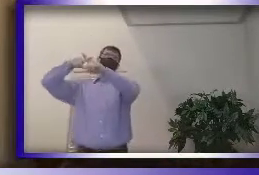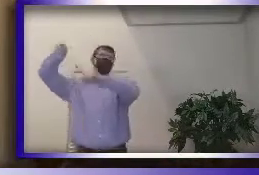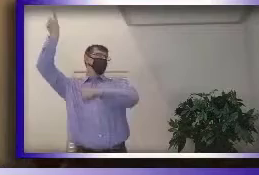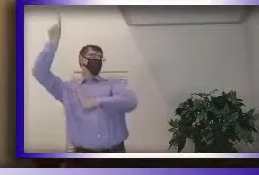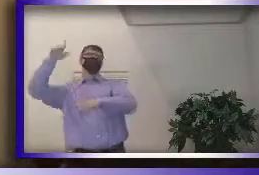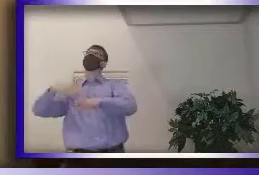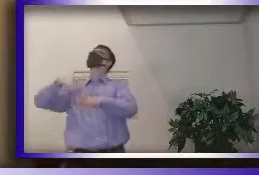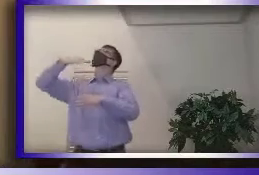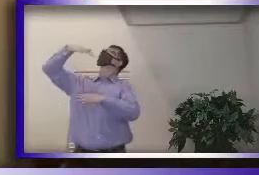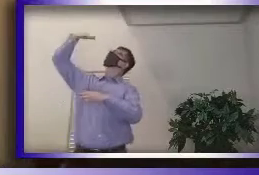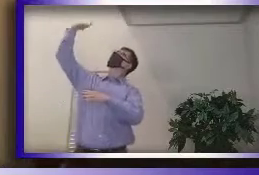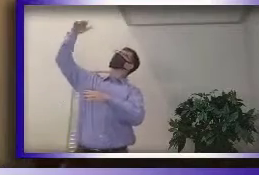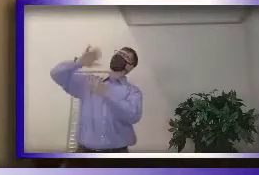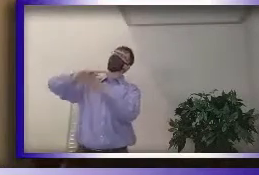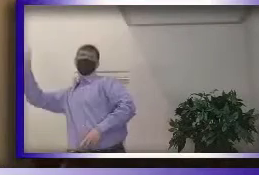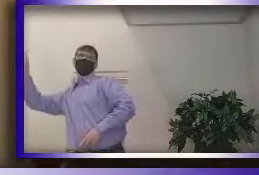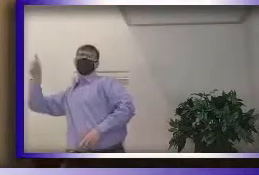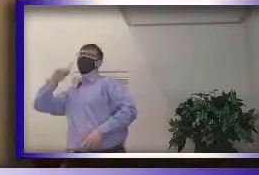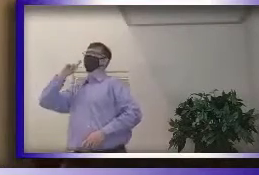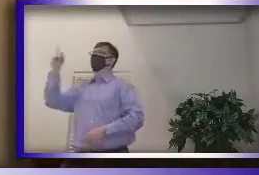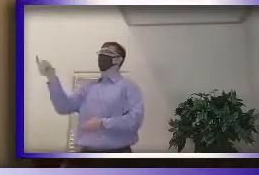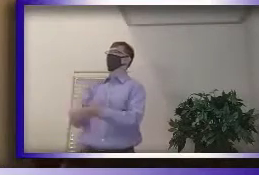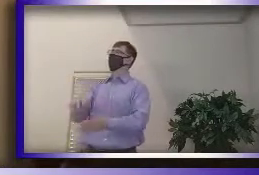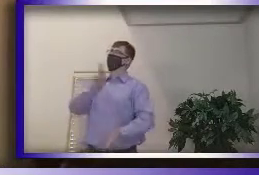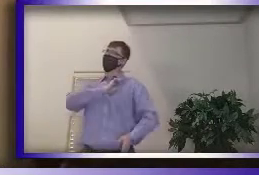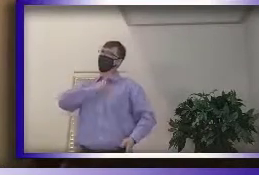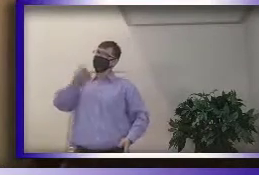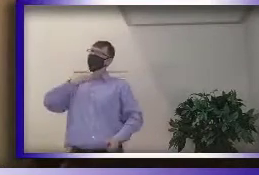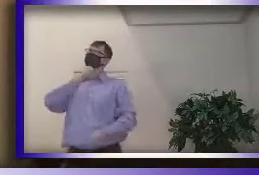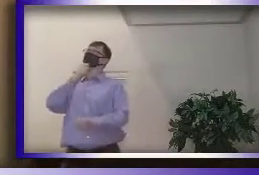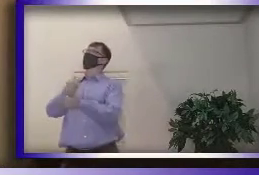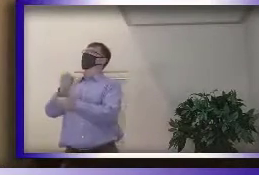in our heads that